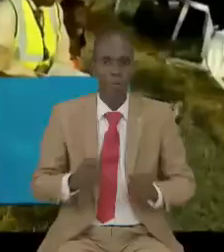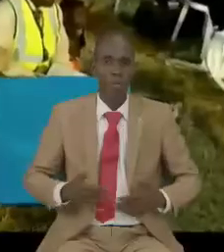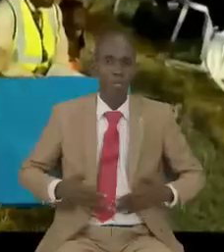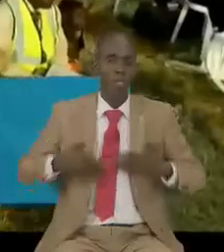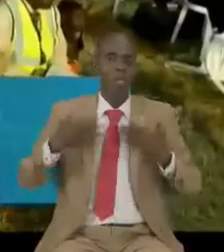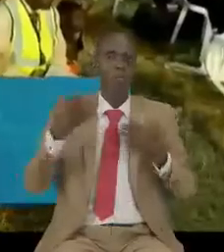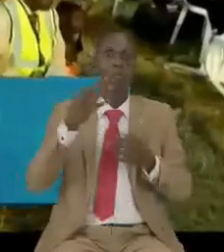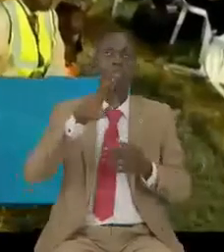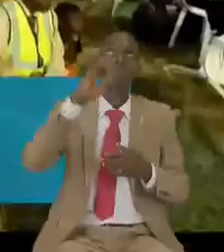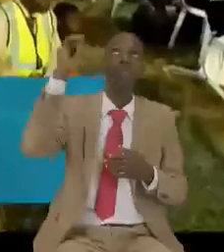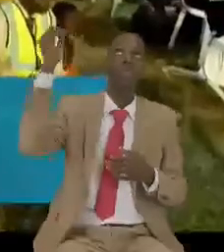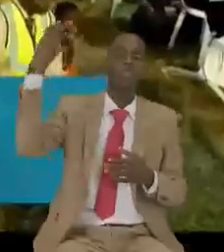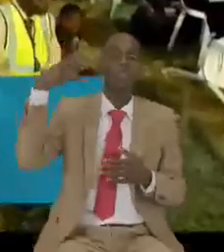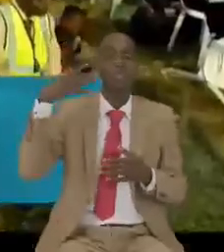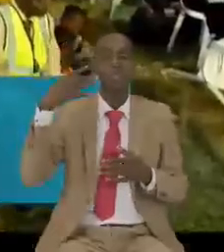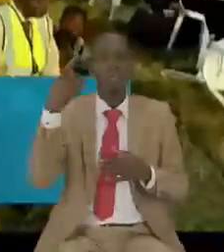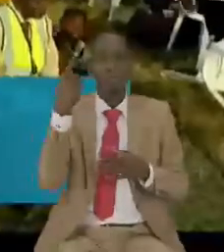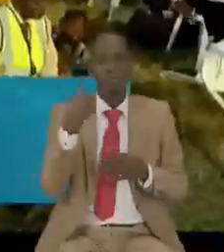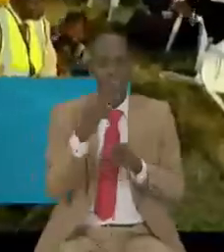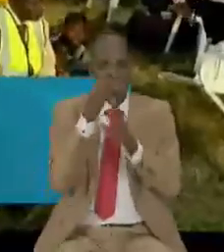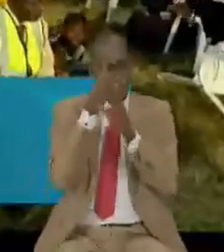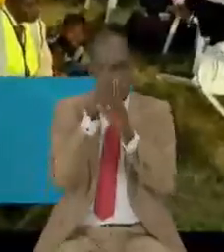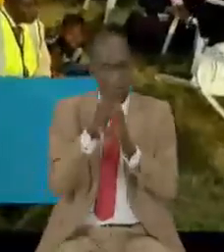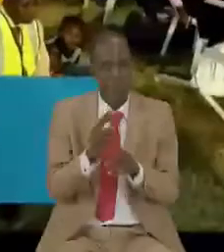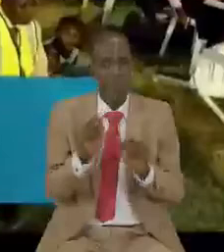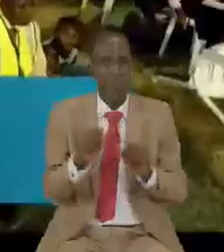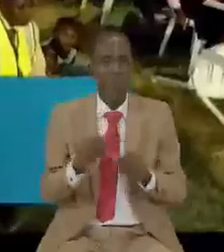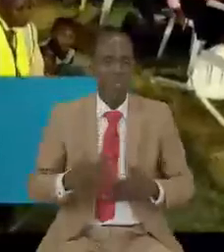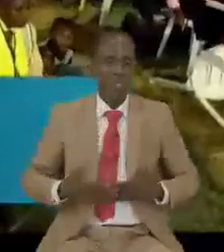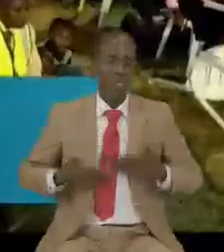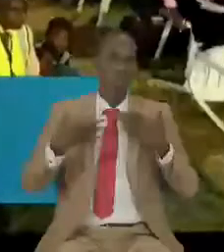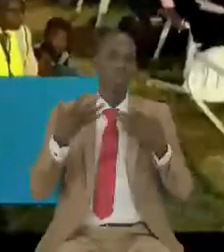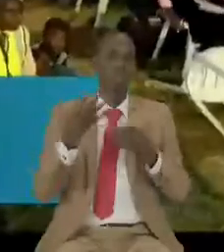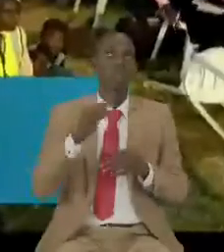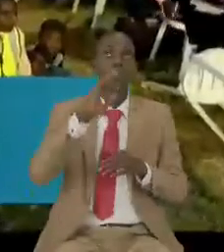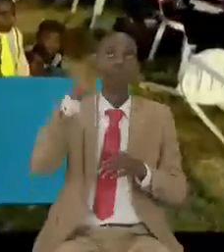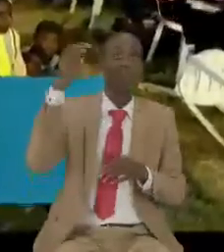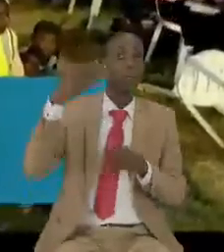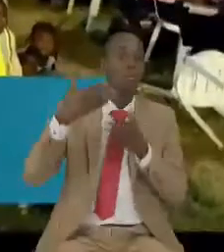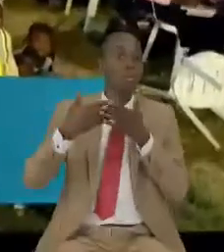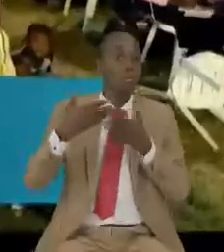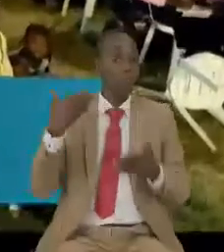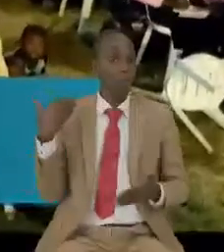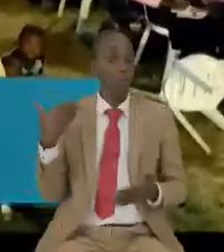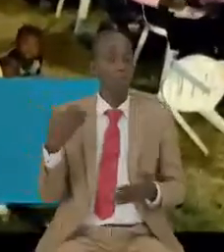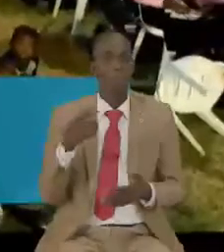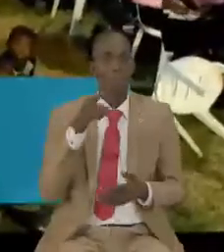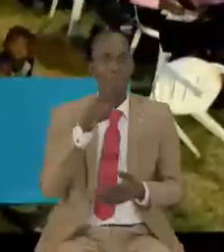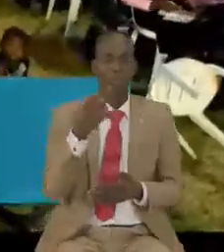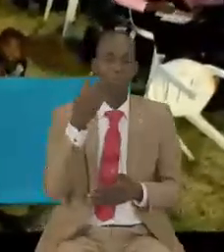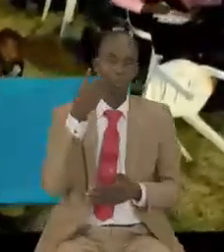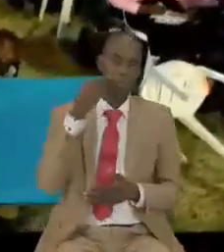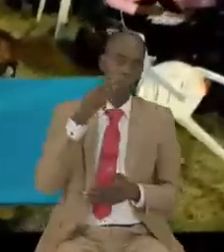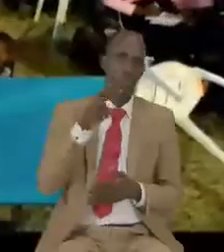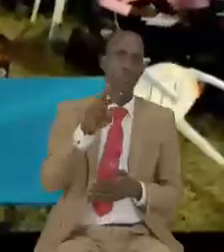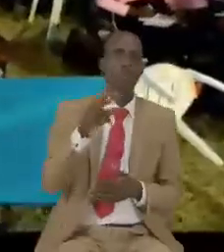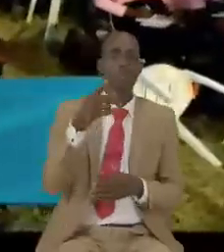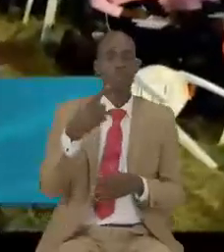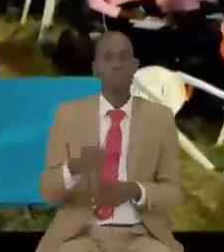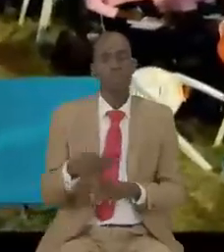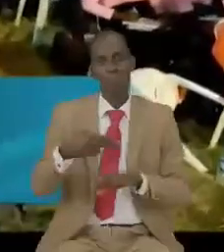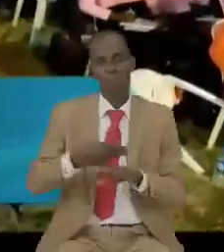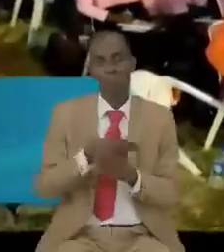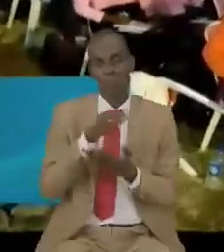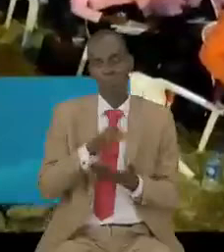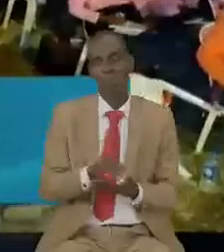grace. The honorable life of grace. Before we behold the Lamb,